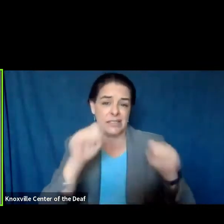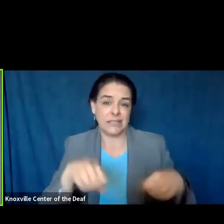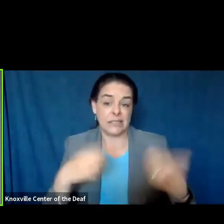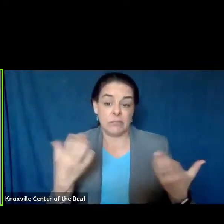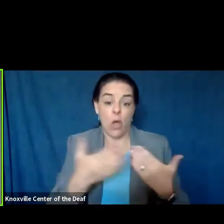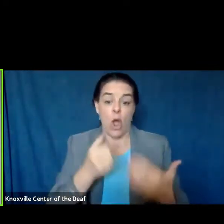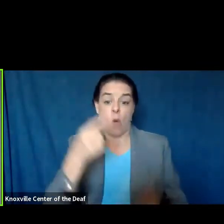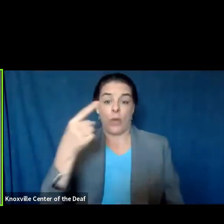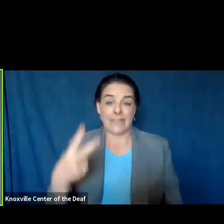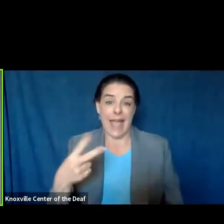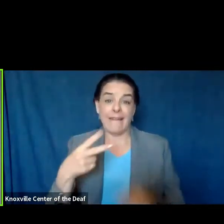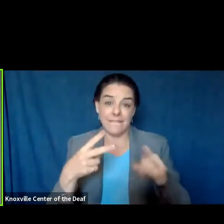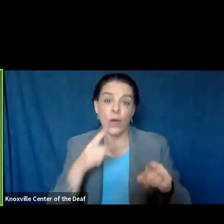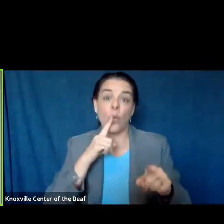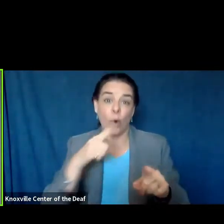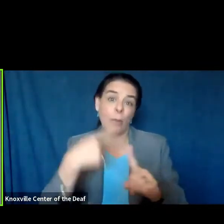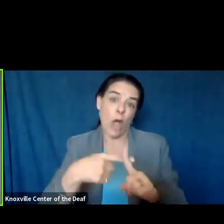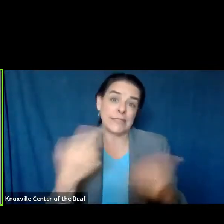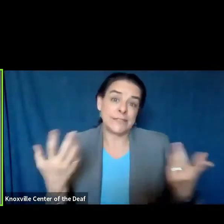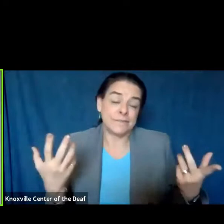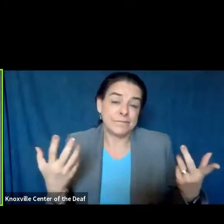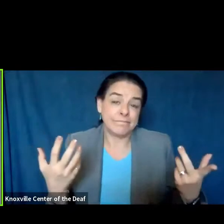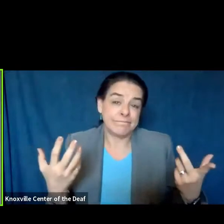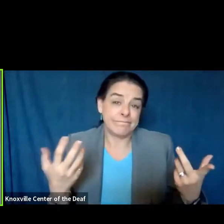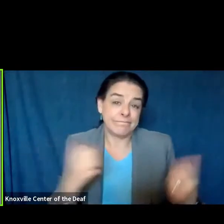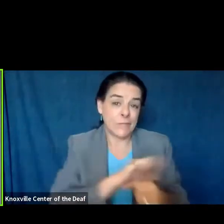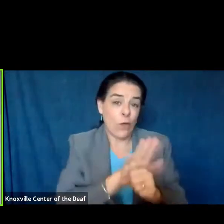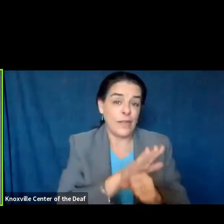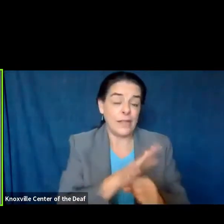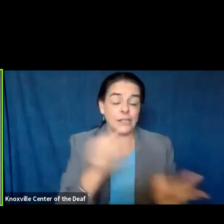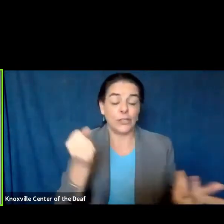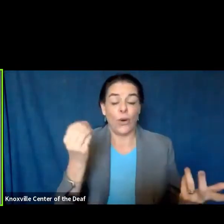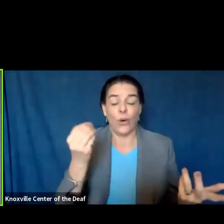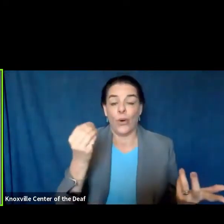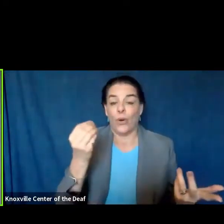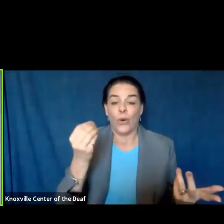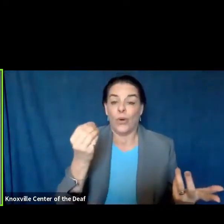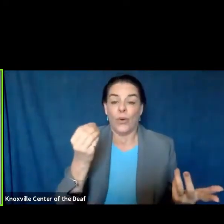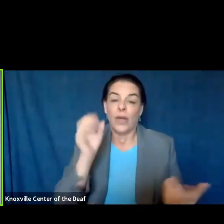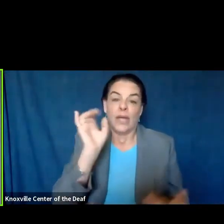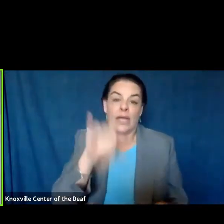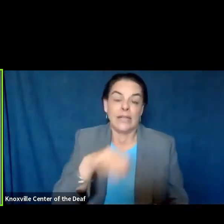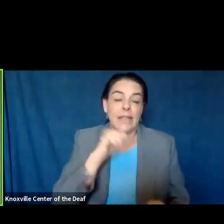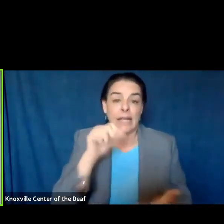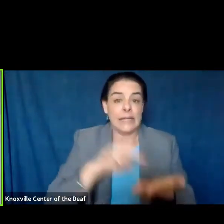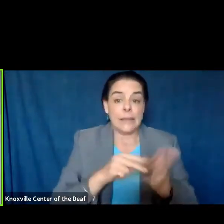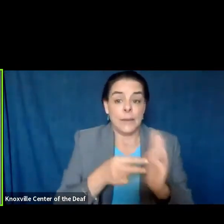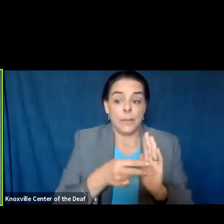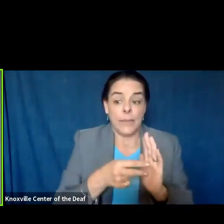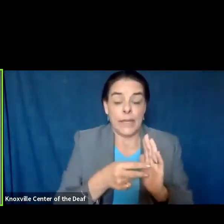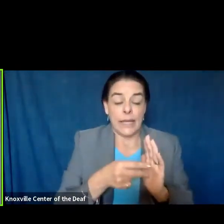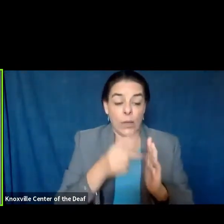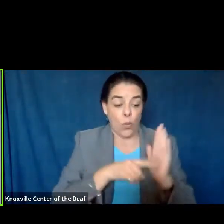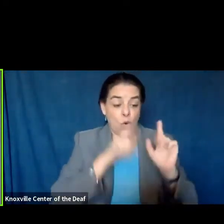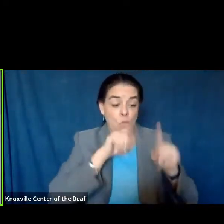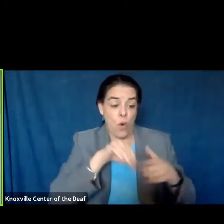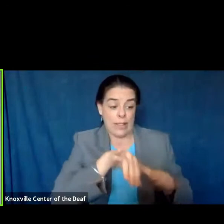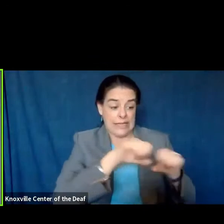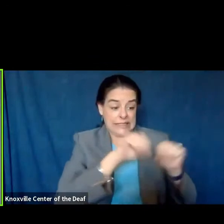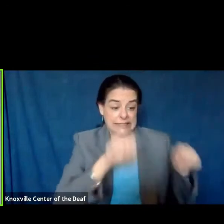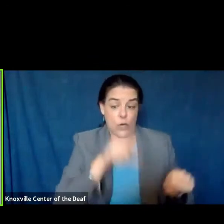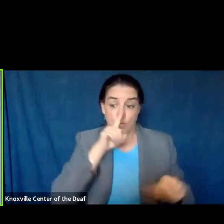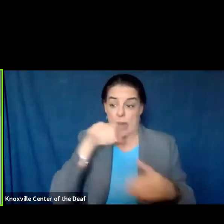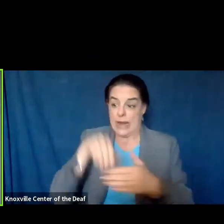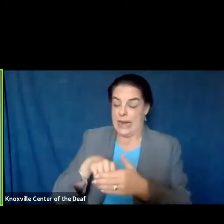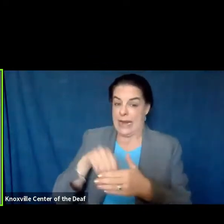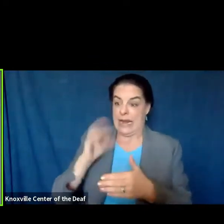half of them were positive. And so, you know, that doesn't mean that what's reported in that system is what's in our